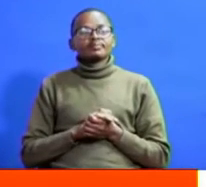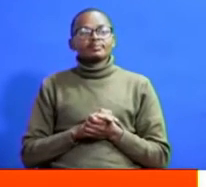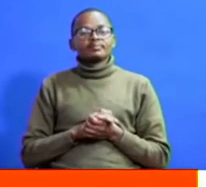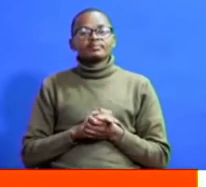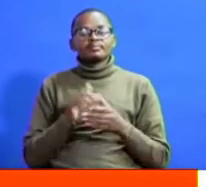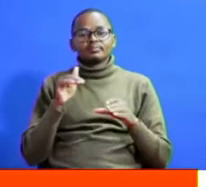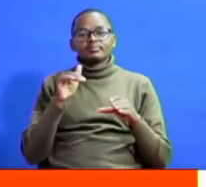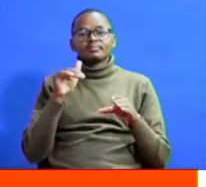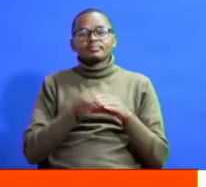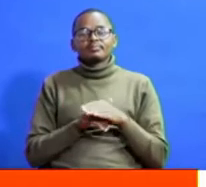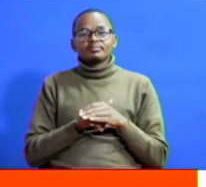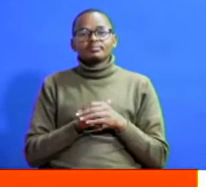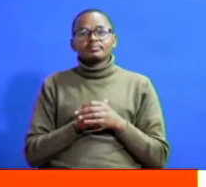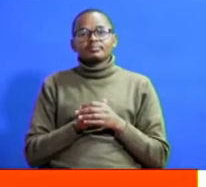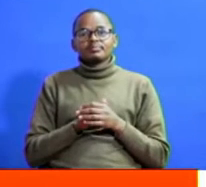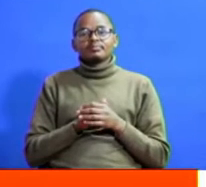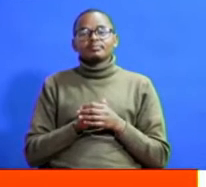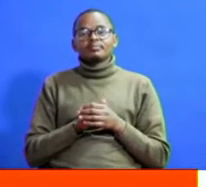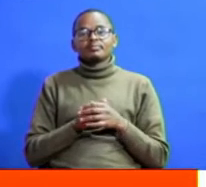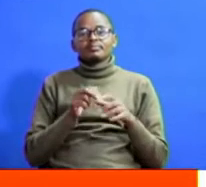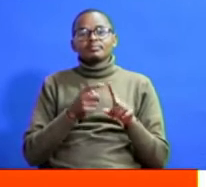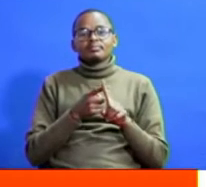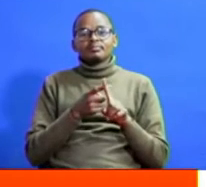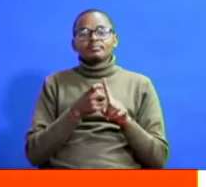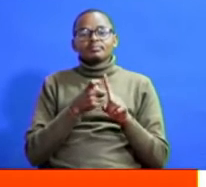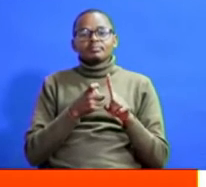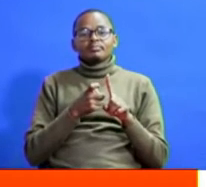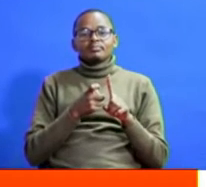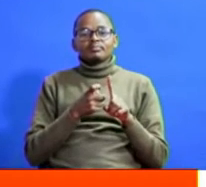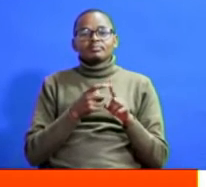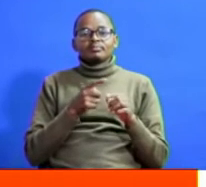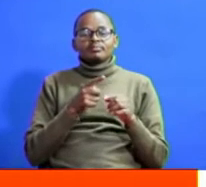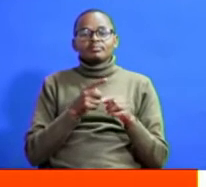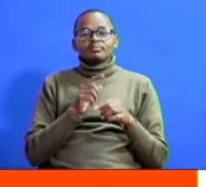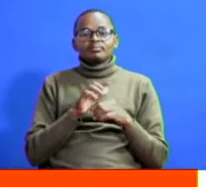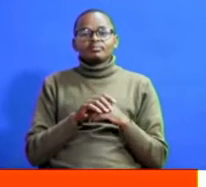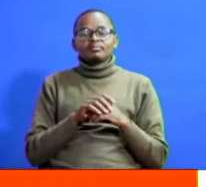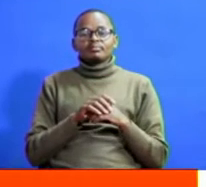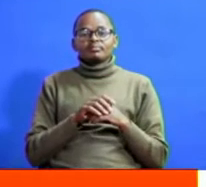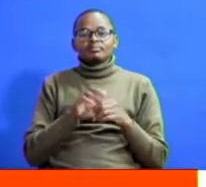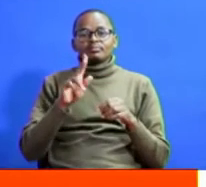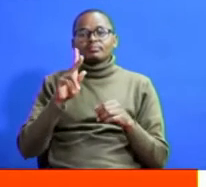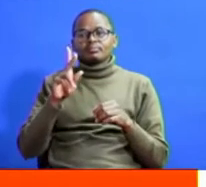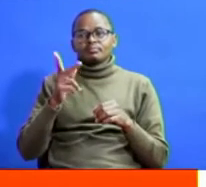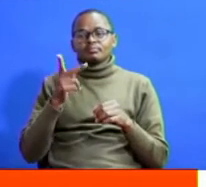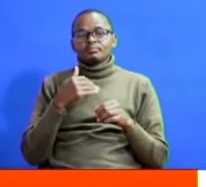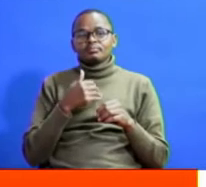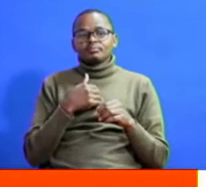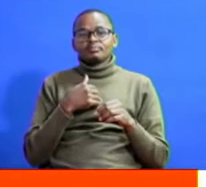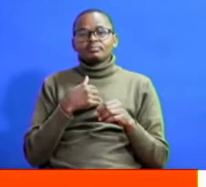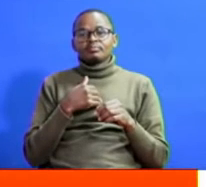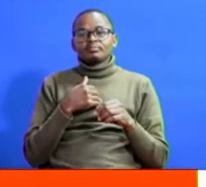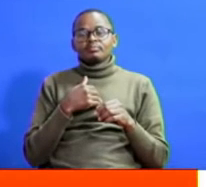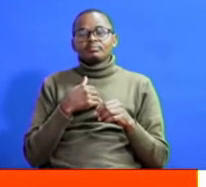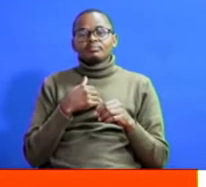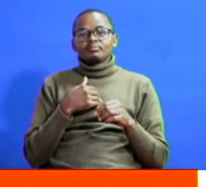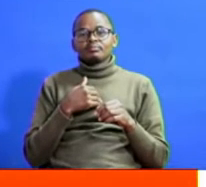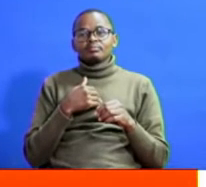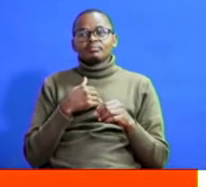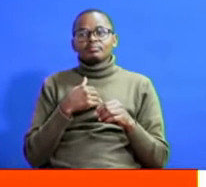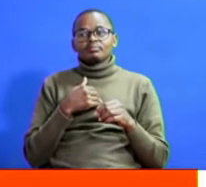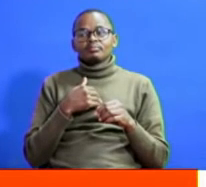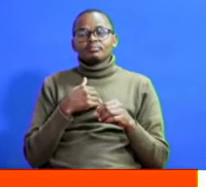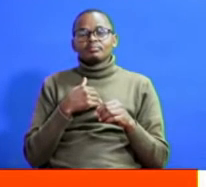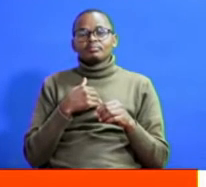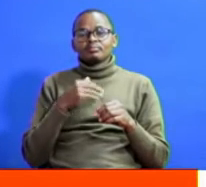the gubernatorial race, from the insights, of course, Kenyans had probably maybe people, electorates in the